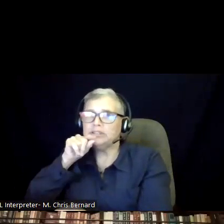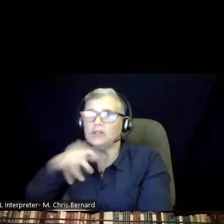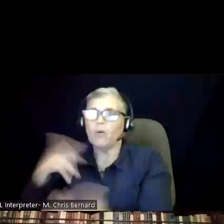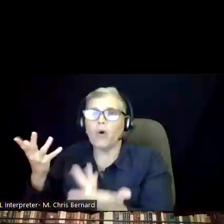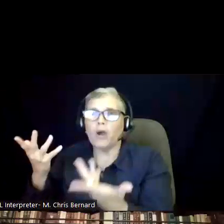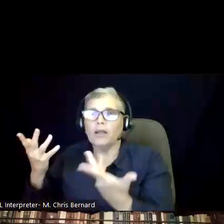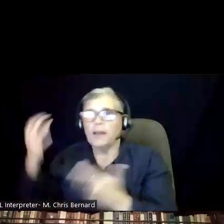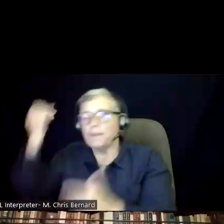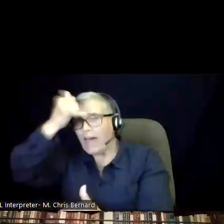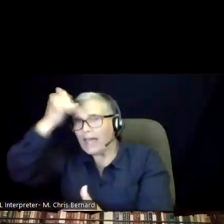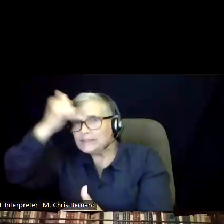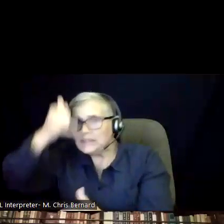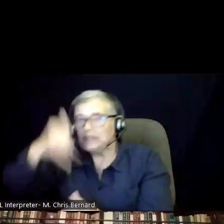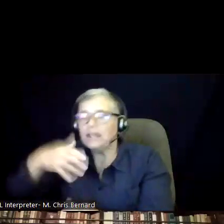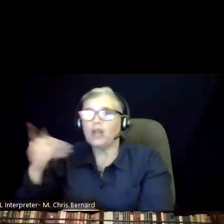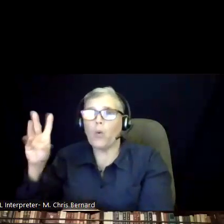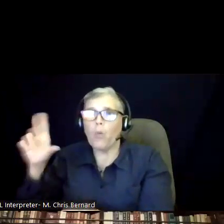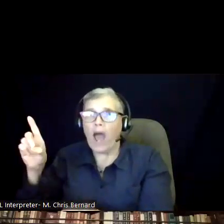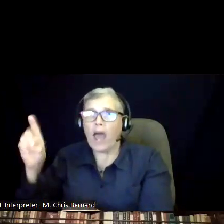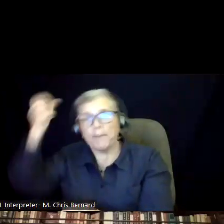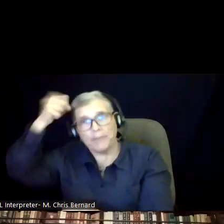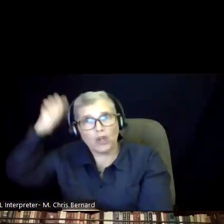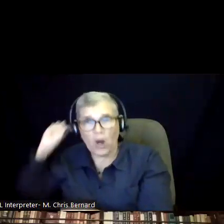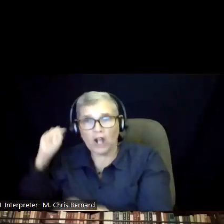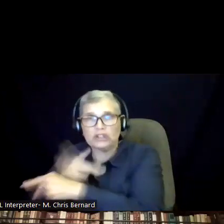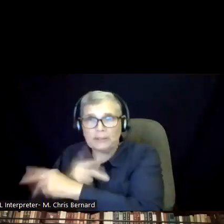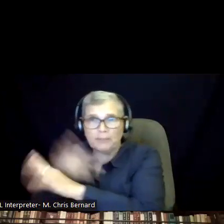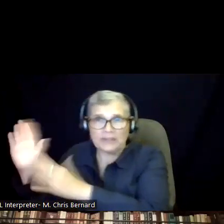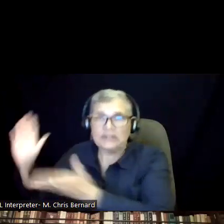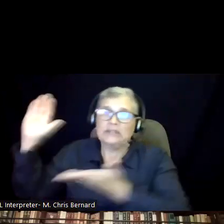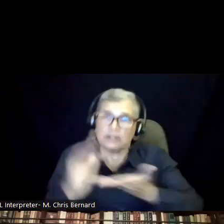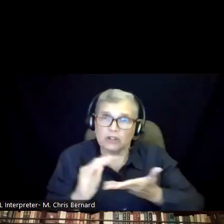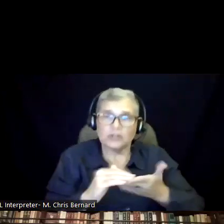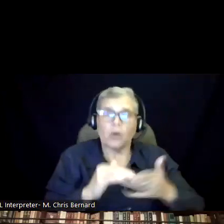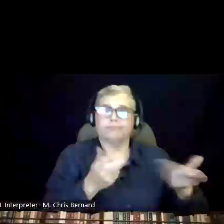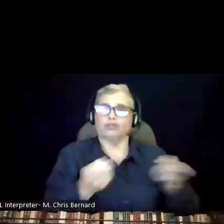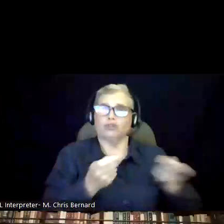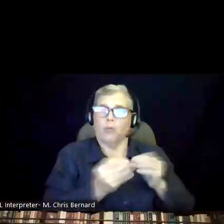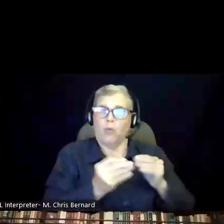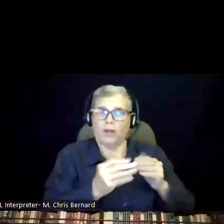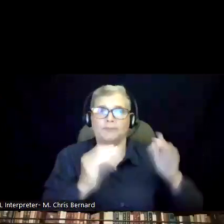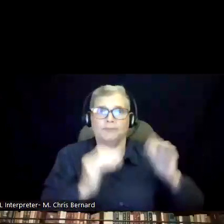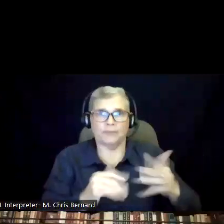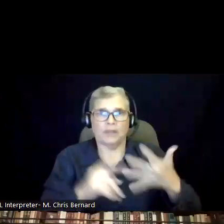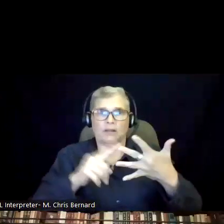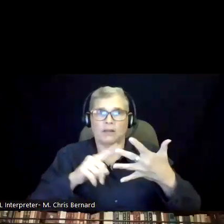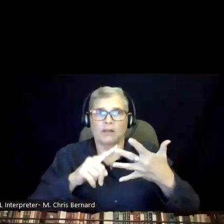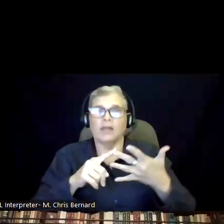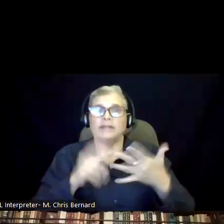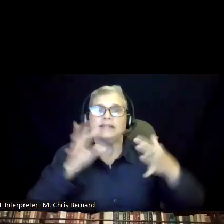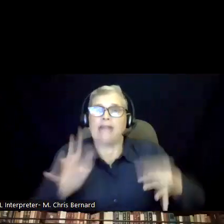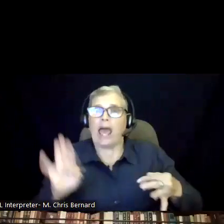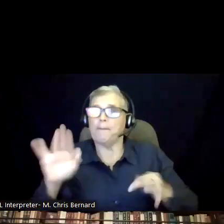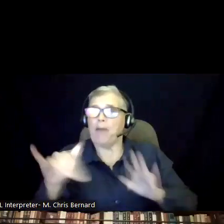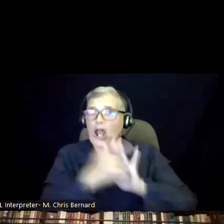sheep. The third tenet, allocation of wildlife, is by law. That means that we have rules and regulations set by our